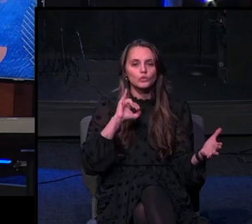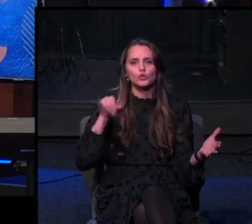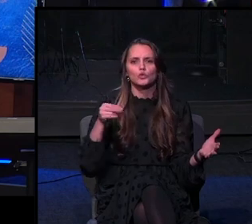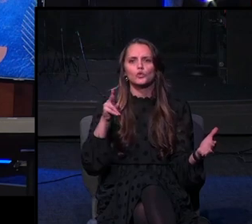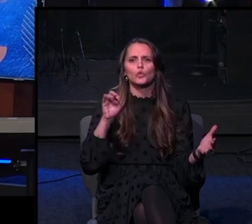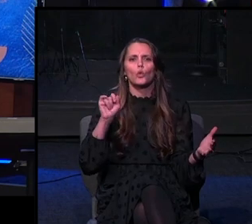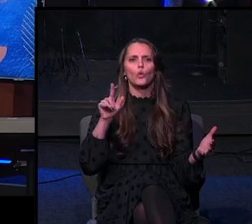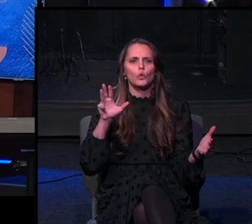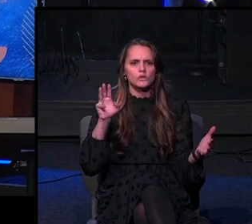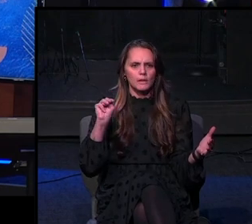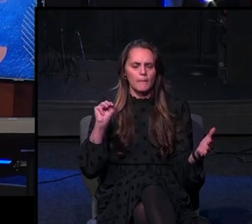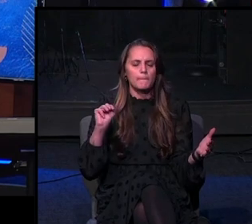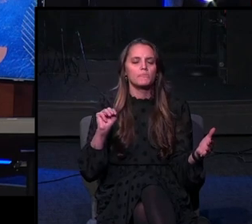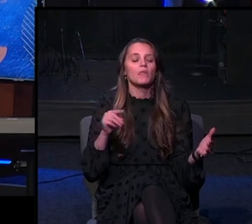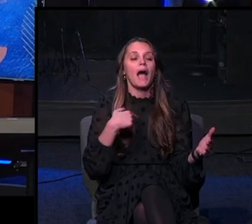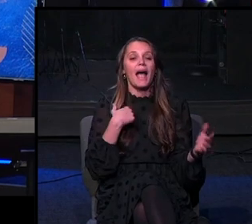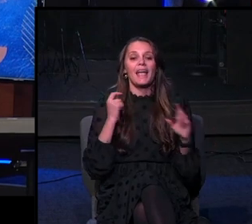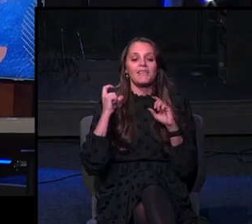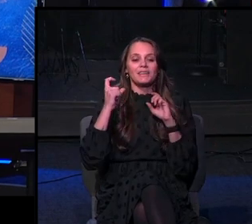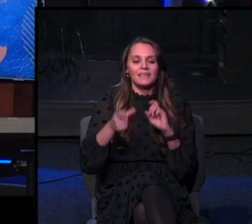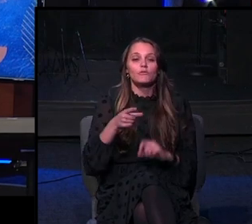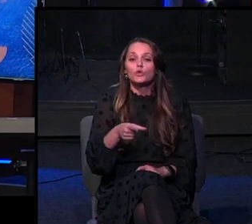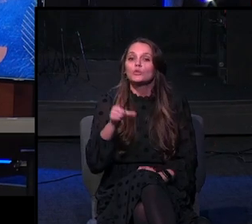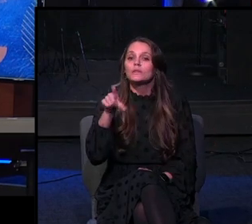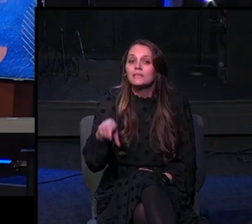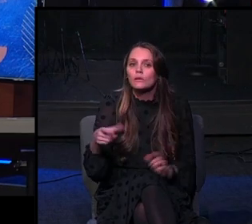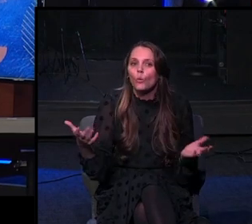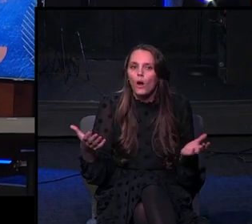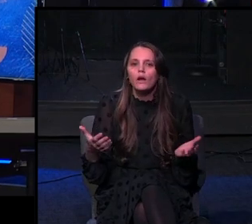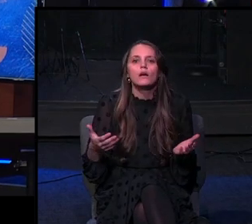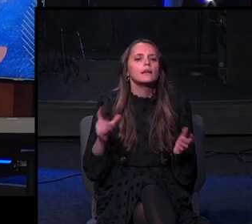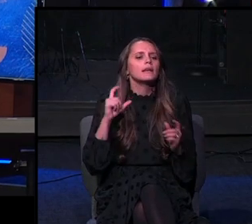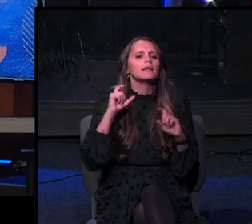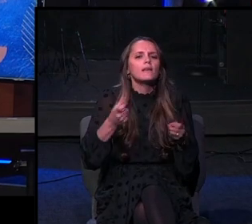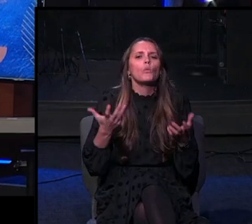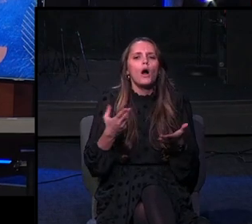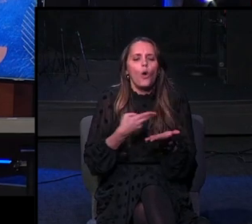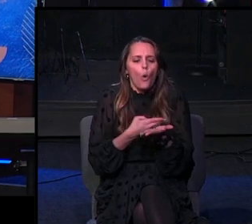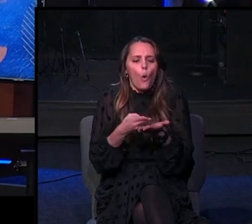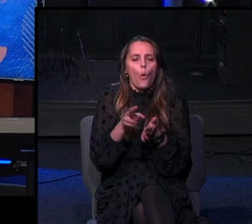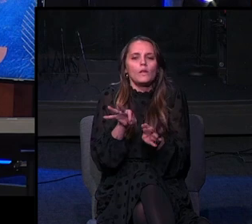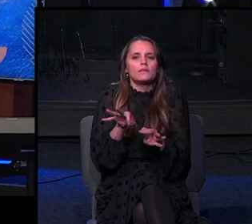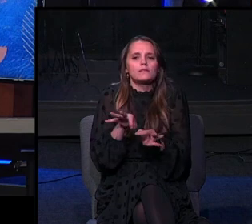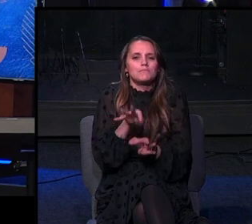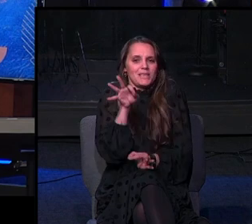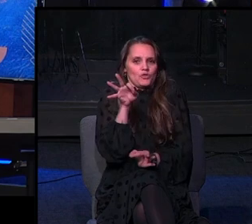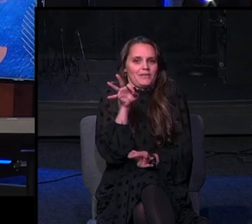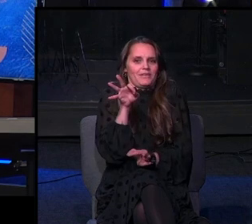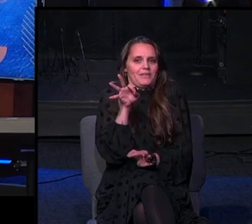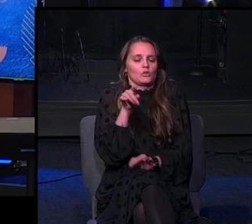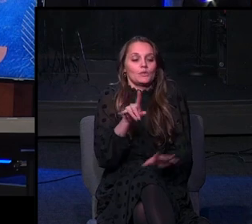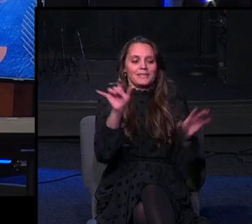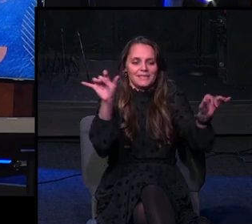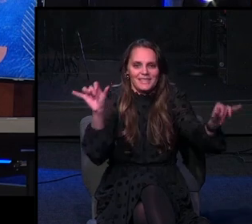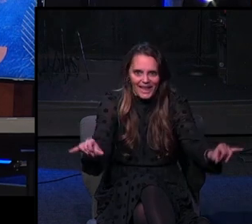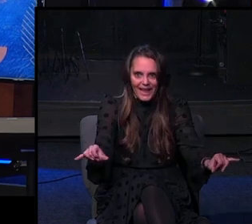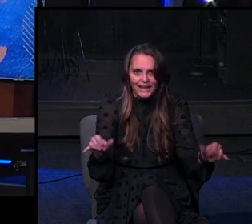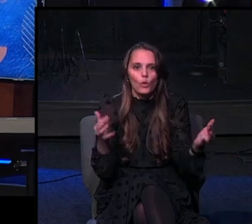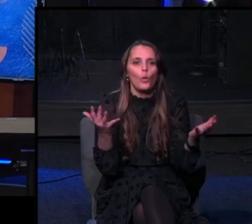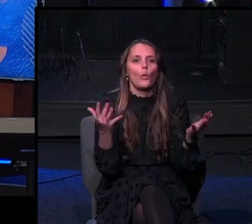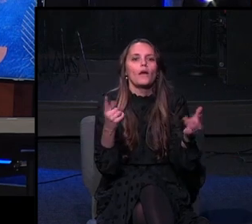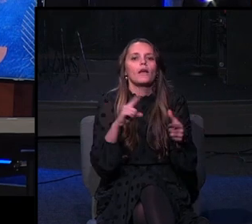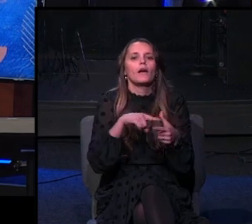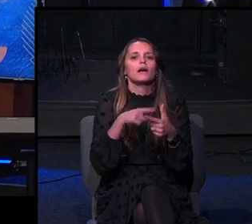you need. You need, and the gift is called the Holy Spirit. So I want you to stay here and you wait in Jerusalem until you receive that